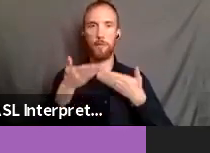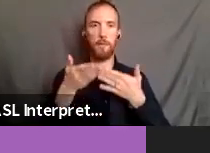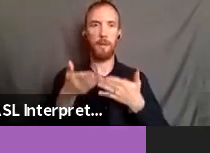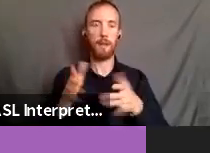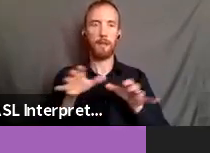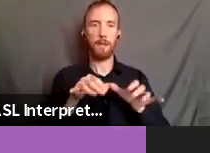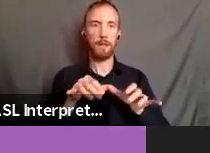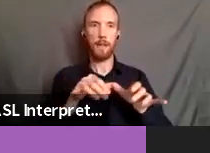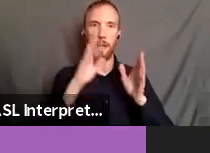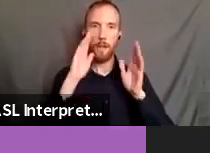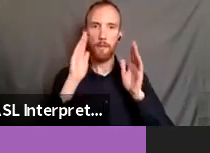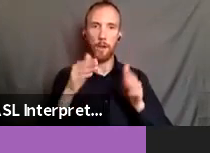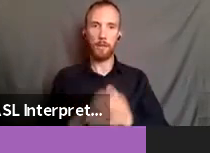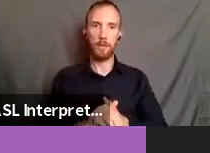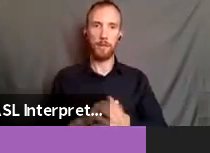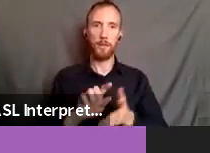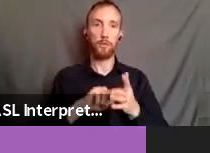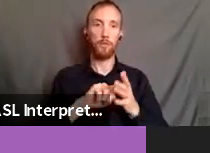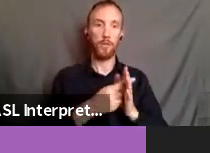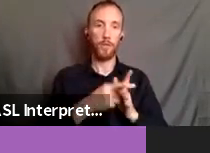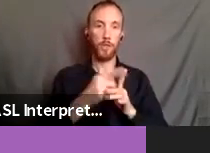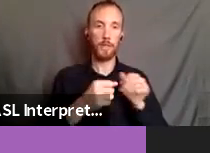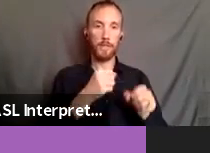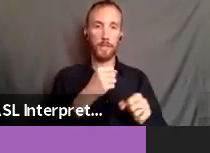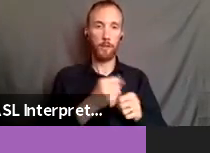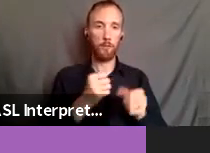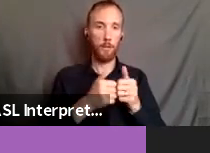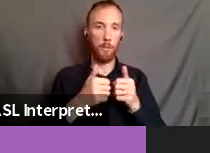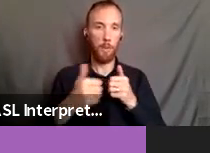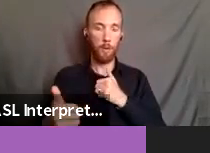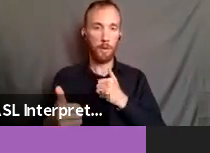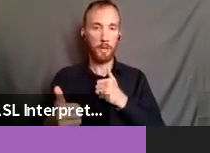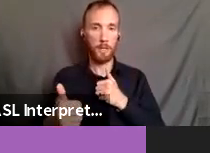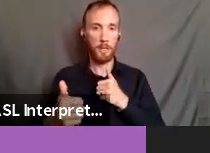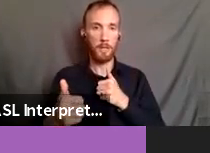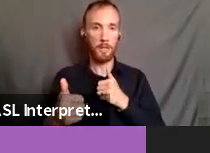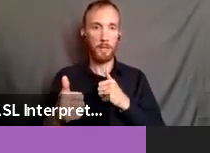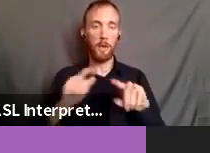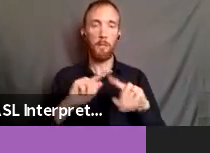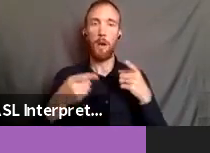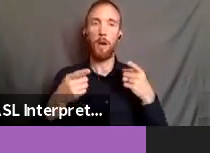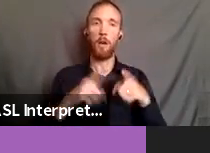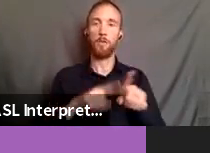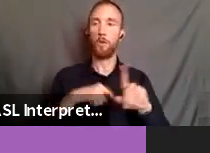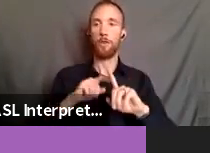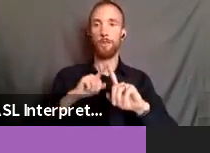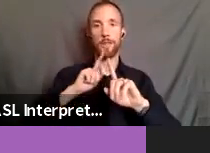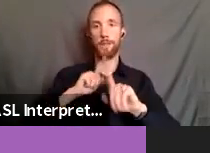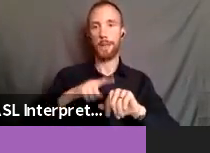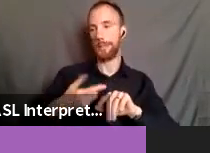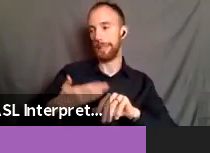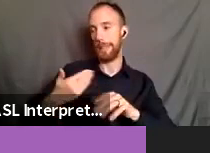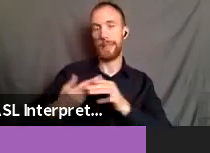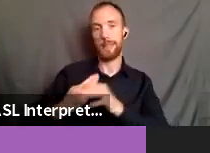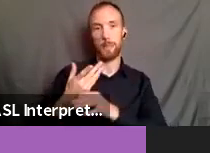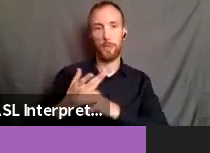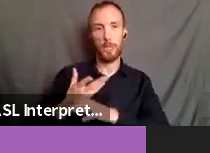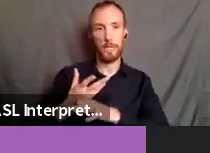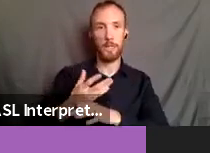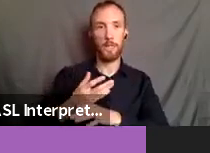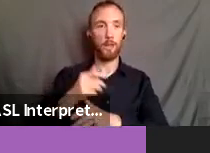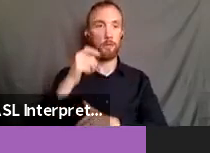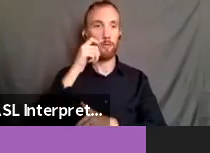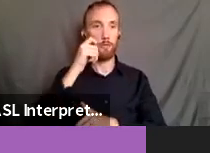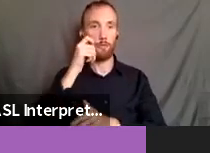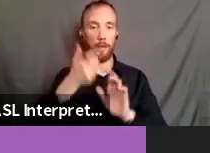opening the year learning remotely we are responding to disrupted learning in the spring racial unrest in our city